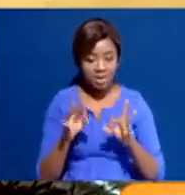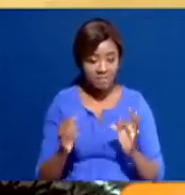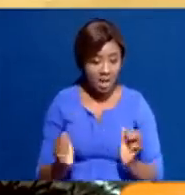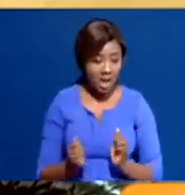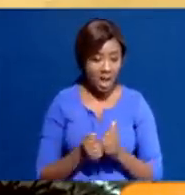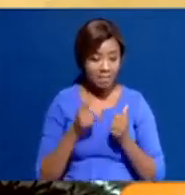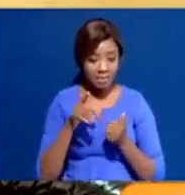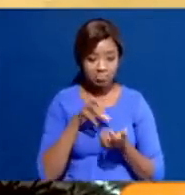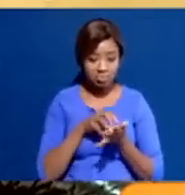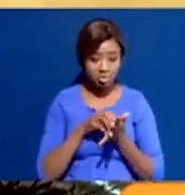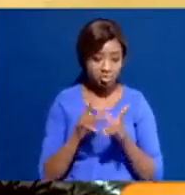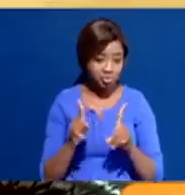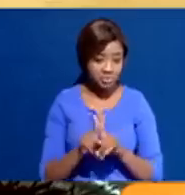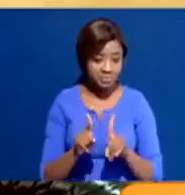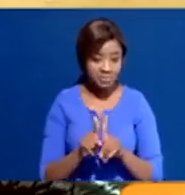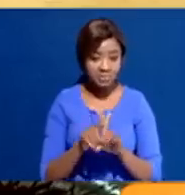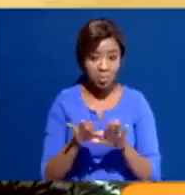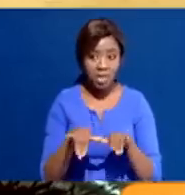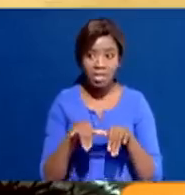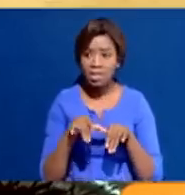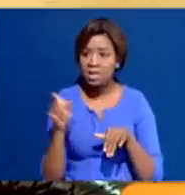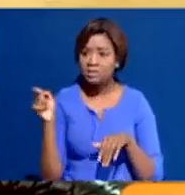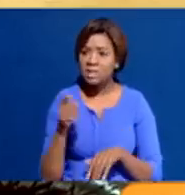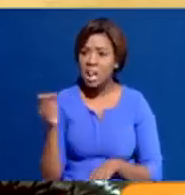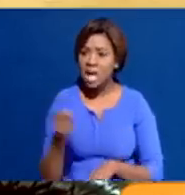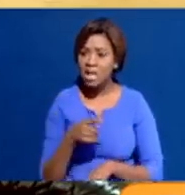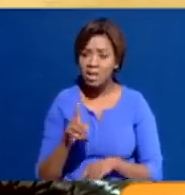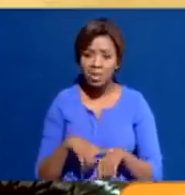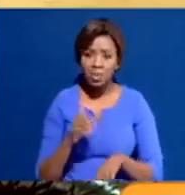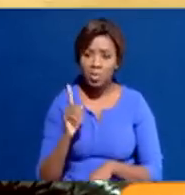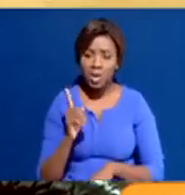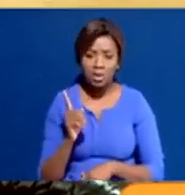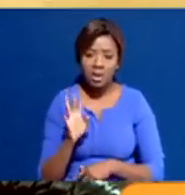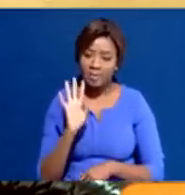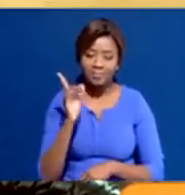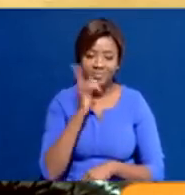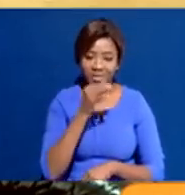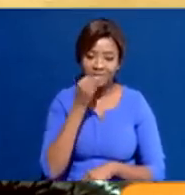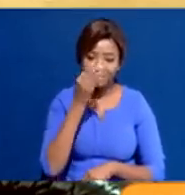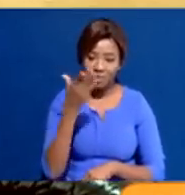be waiting for the salaries to hit their accounts, that we already started paying